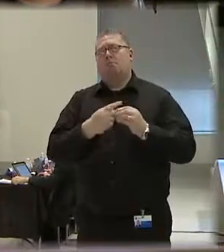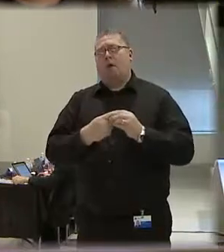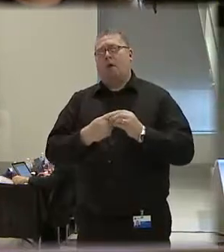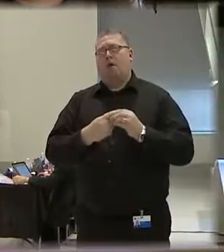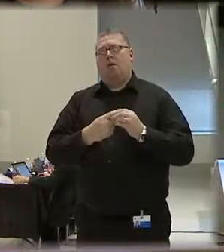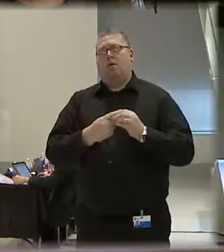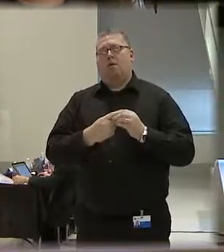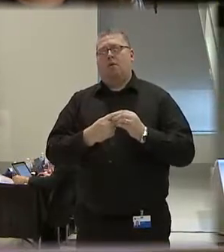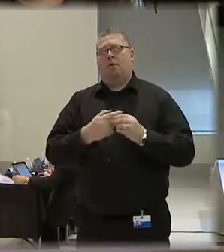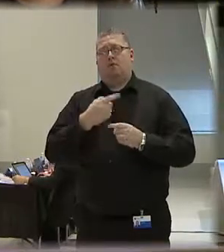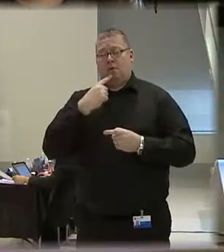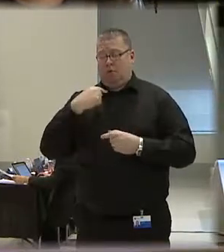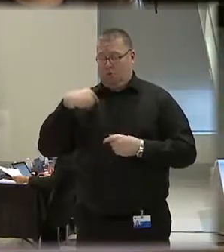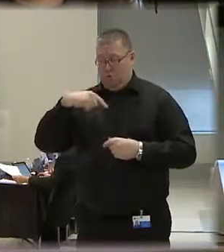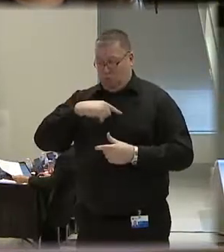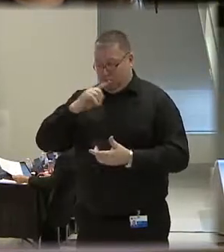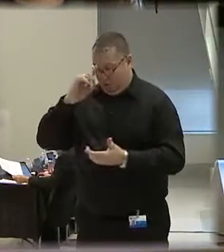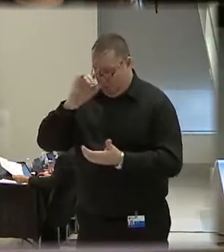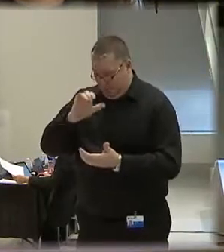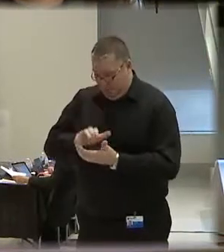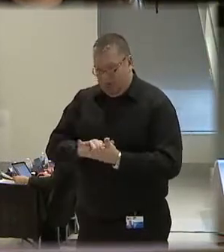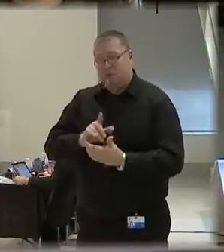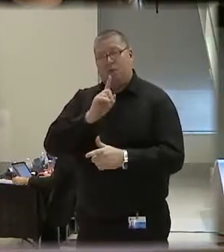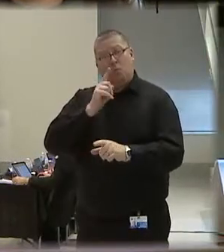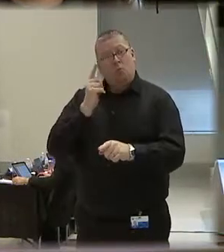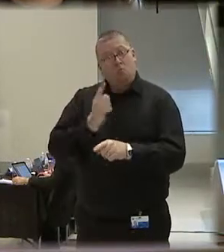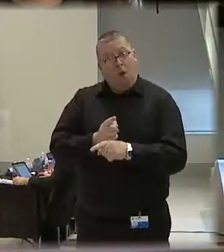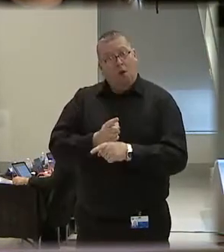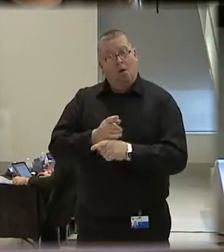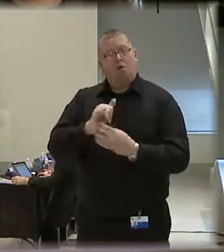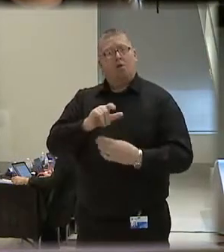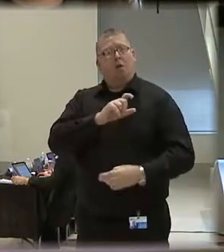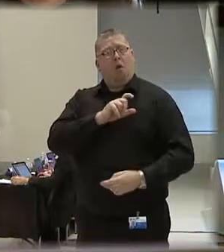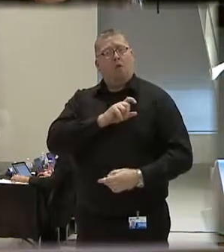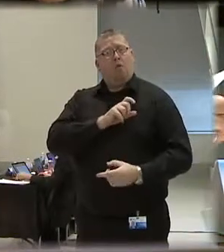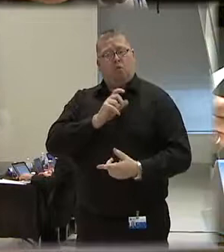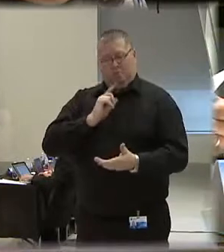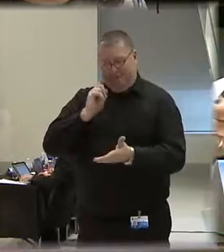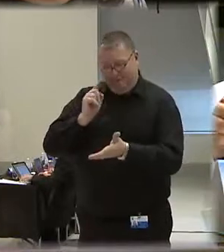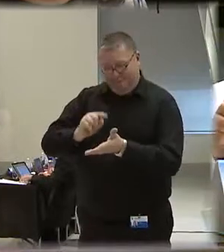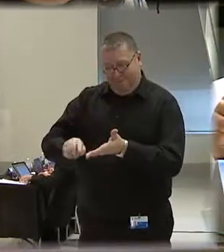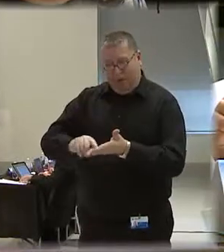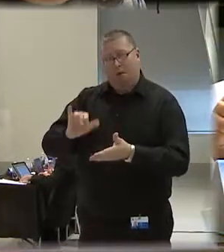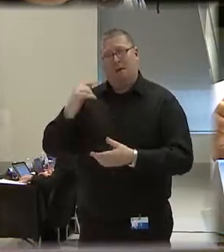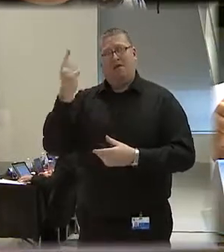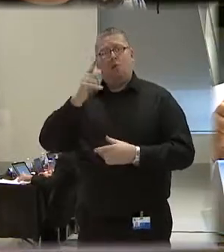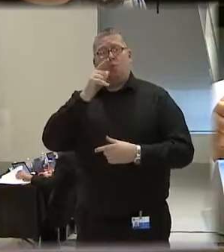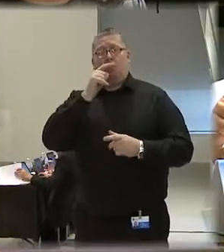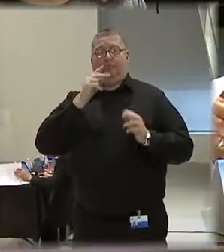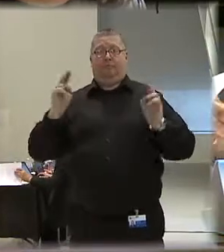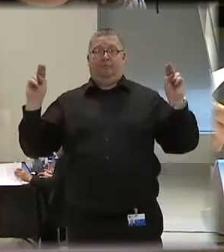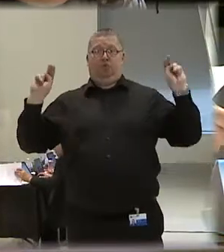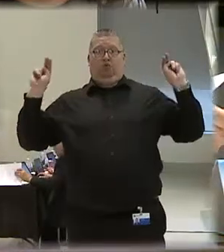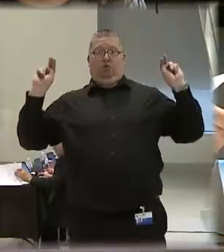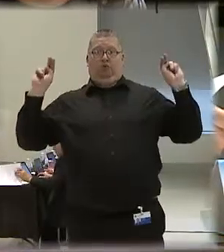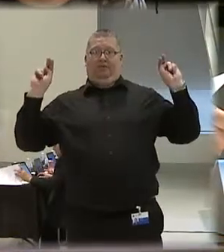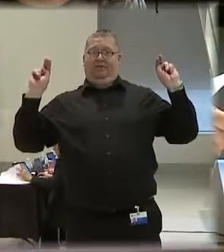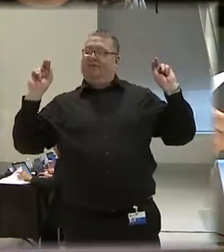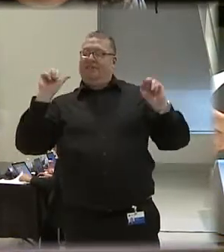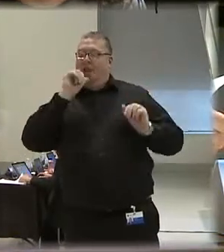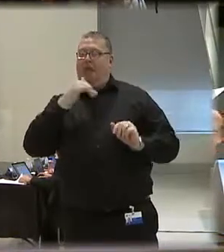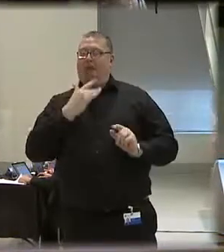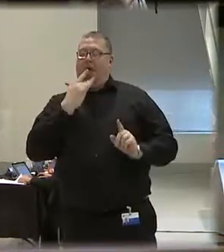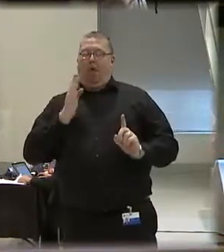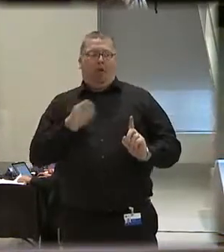says, we believe it is only right that the officer be investigated by someone who is unbiased and not